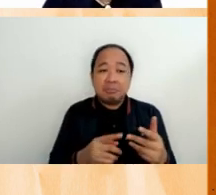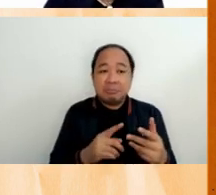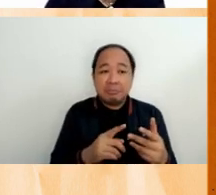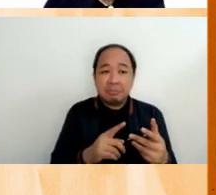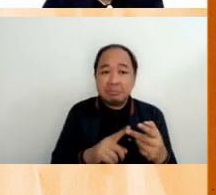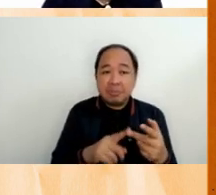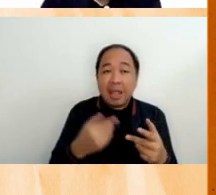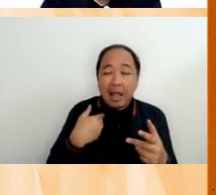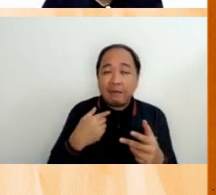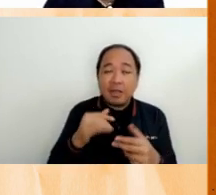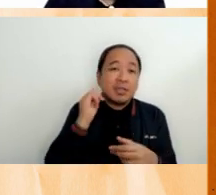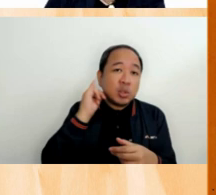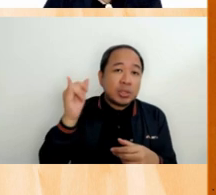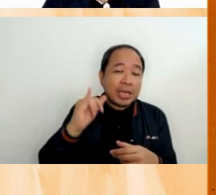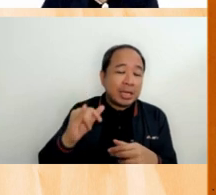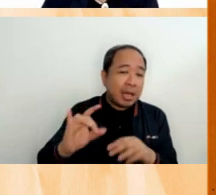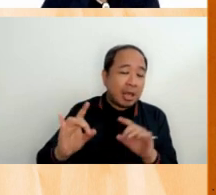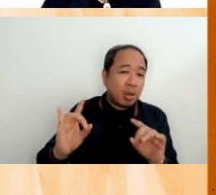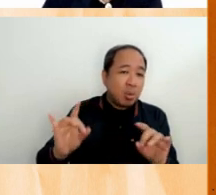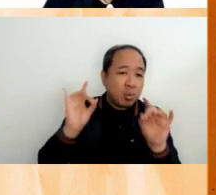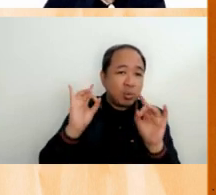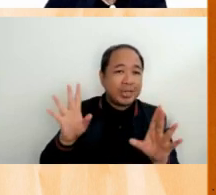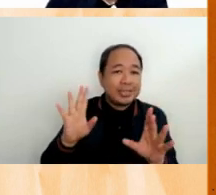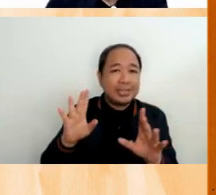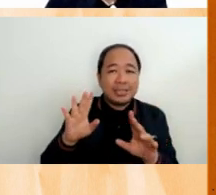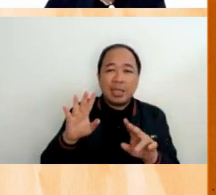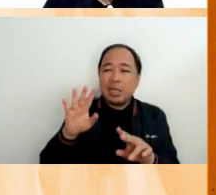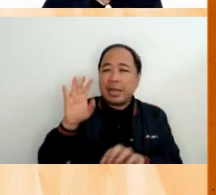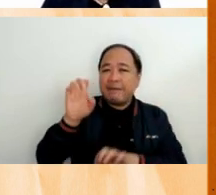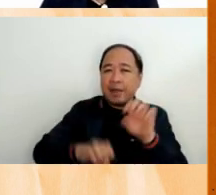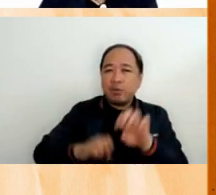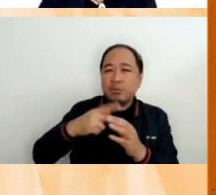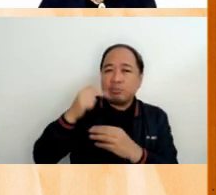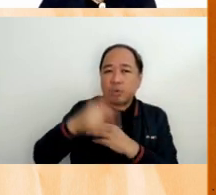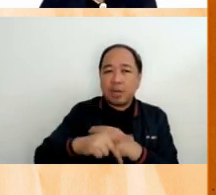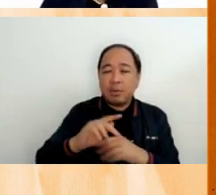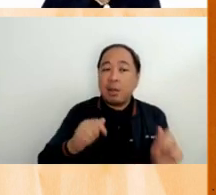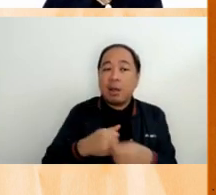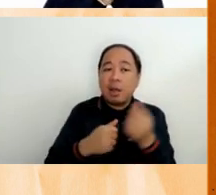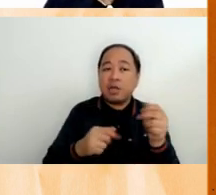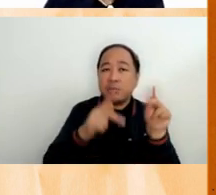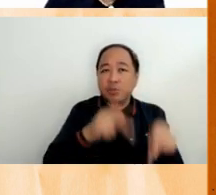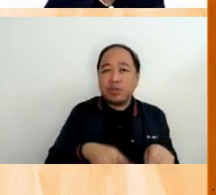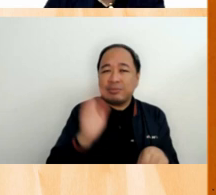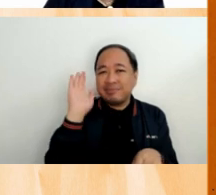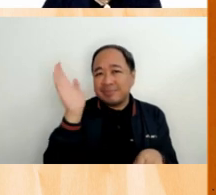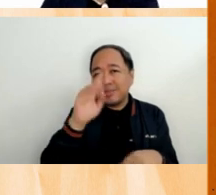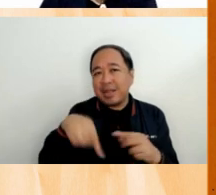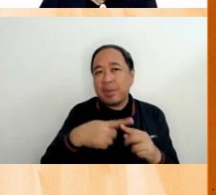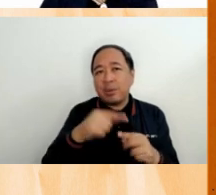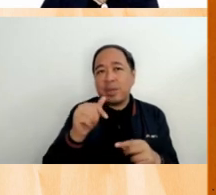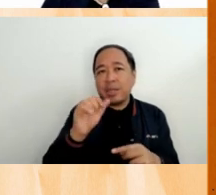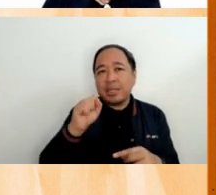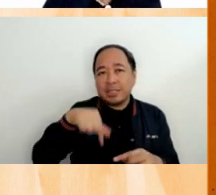Ask Suicide Screening Questions, which is a suicide screening tool that can be used for our children, for